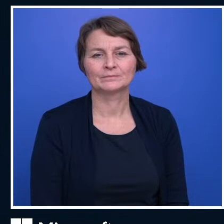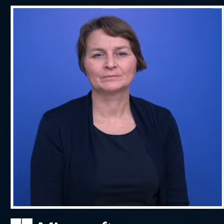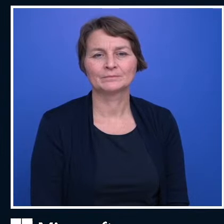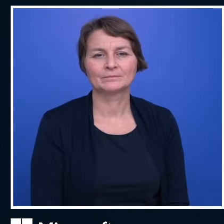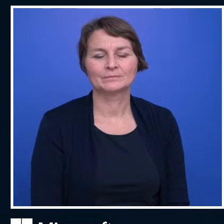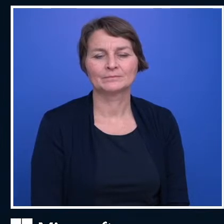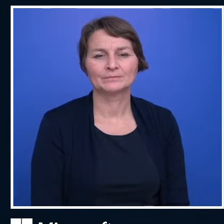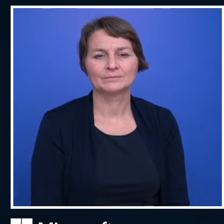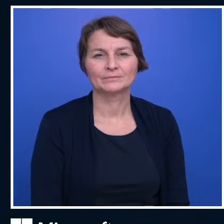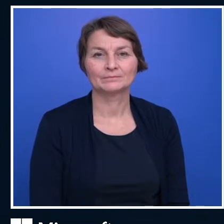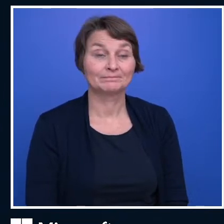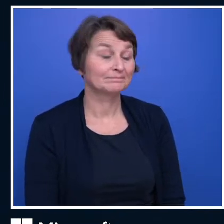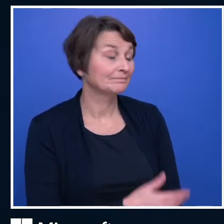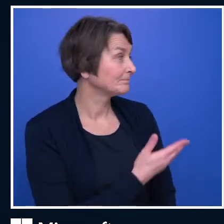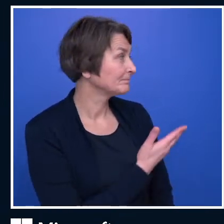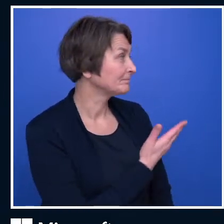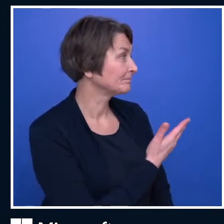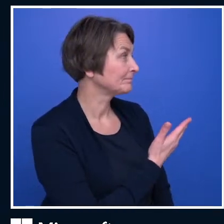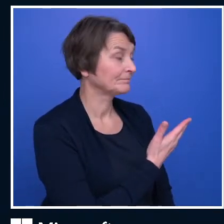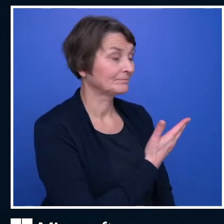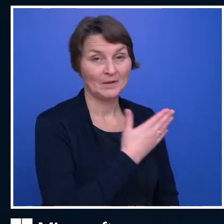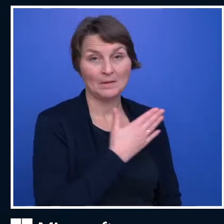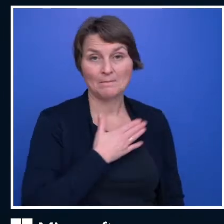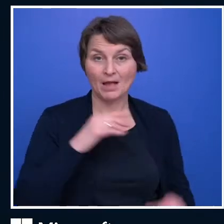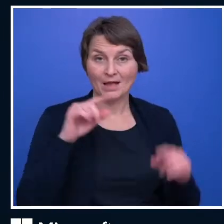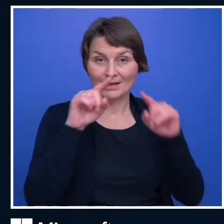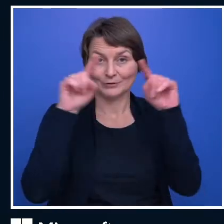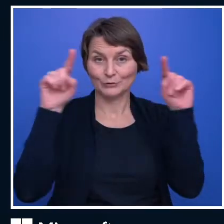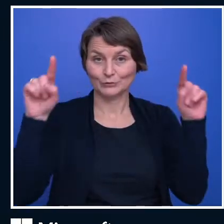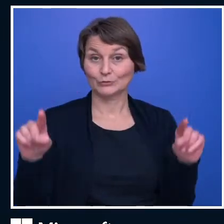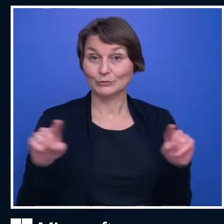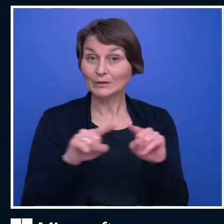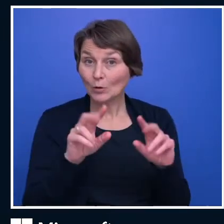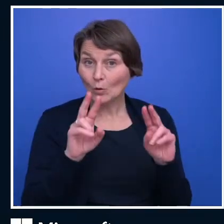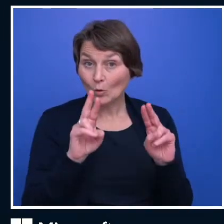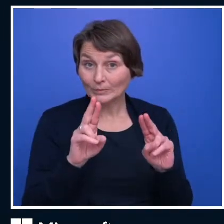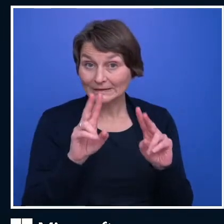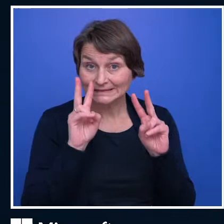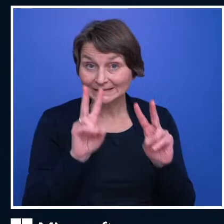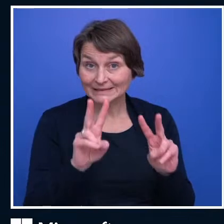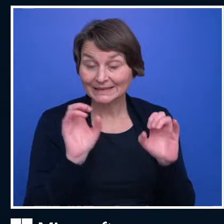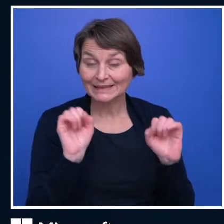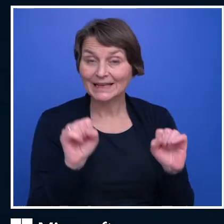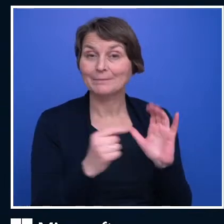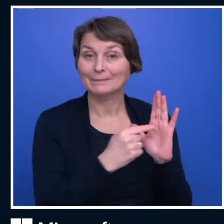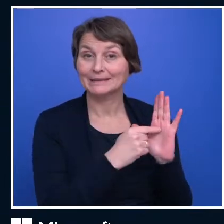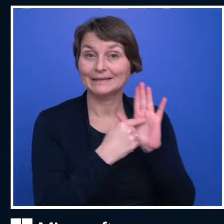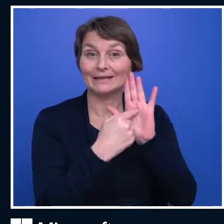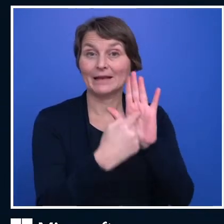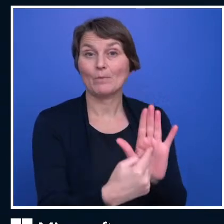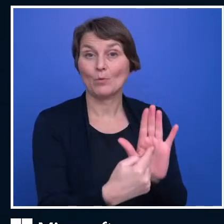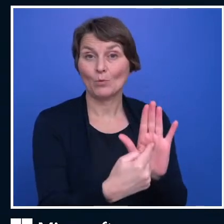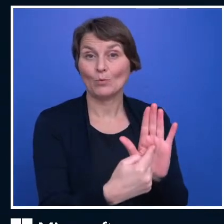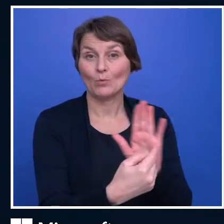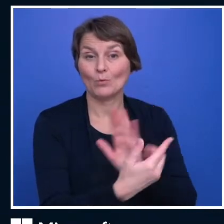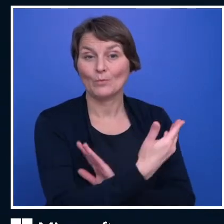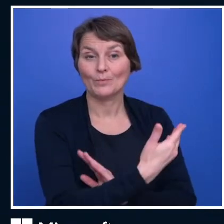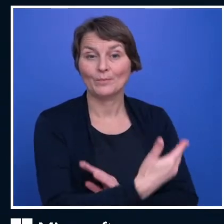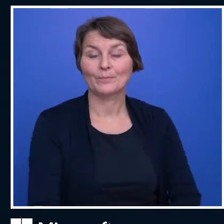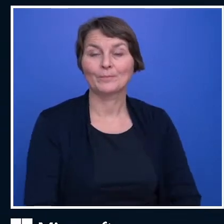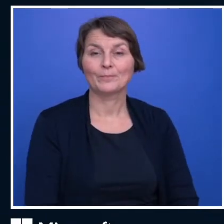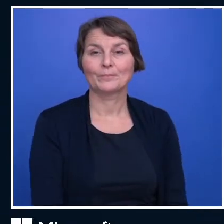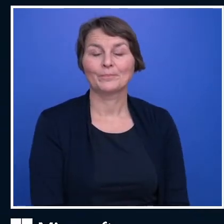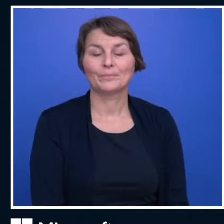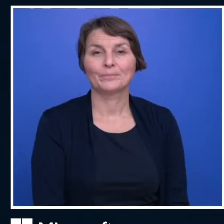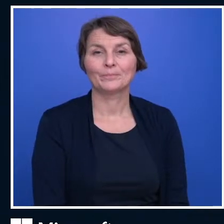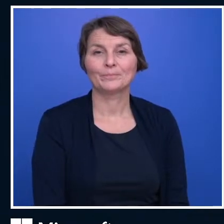Okay. Okay, so I hope you can see my demo screen now. And this is a GitHub repository,